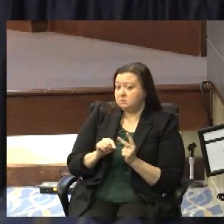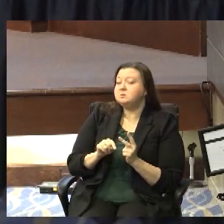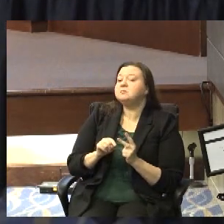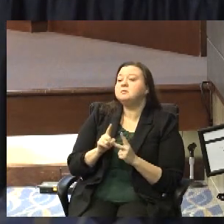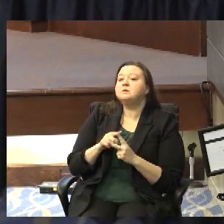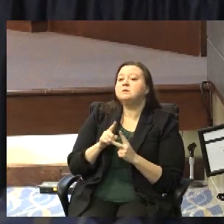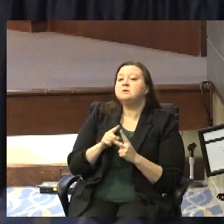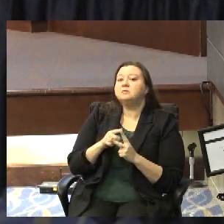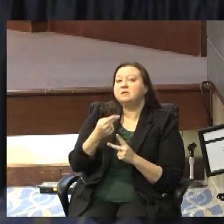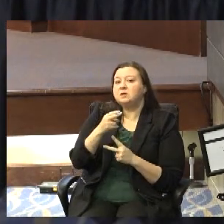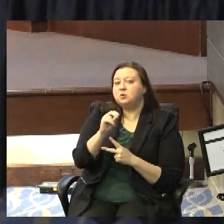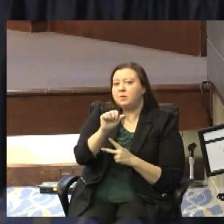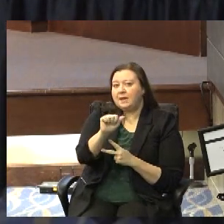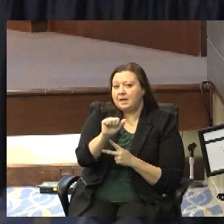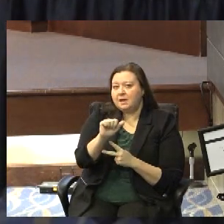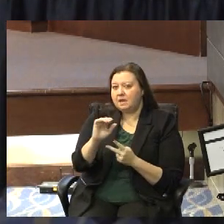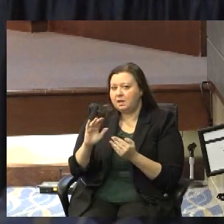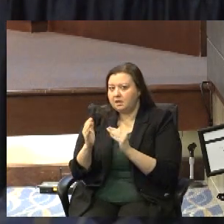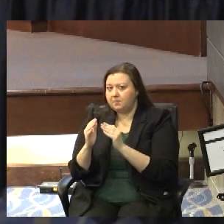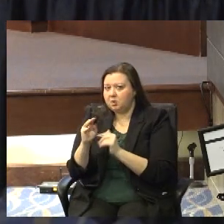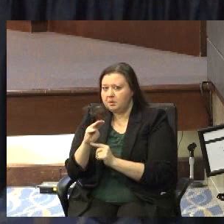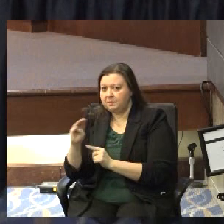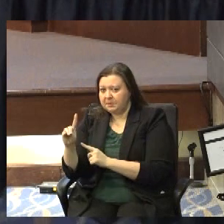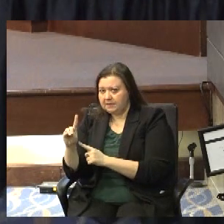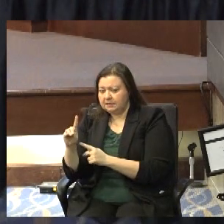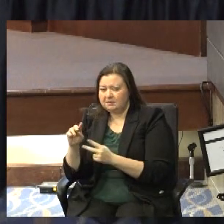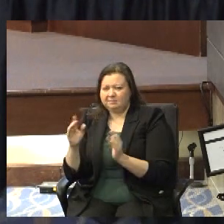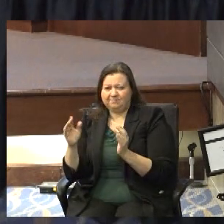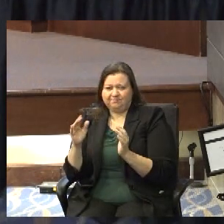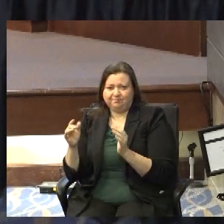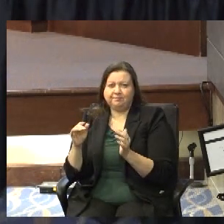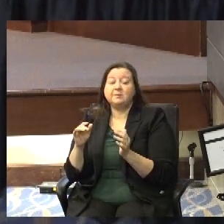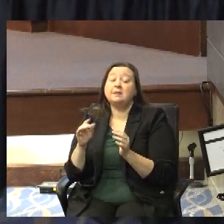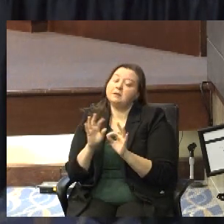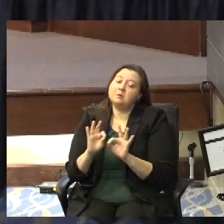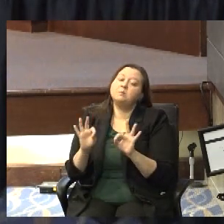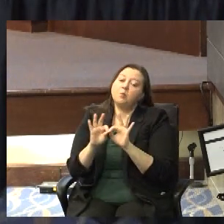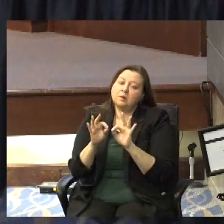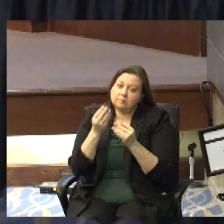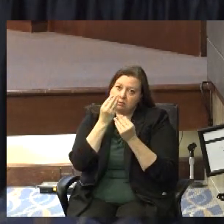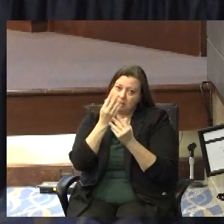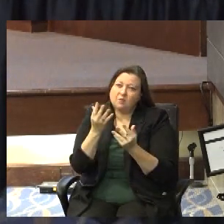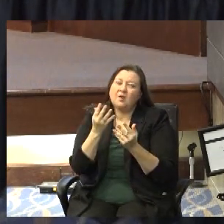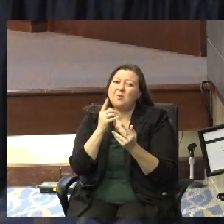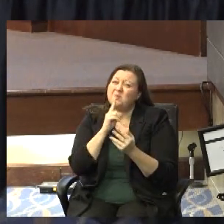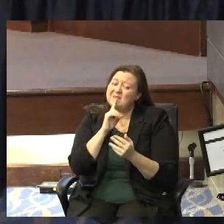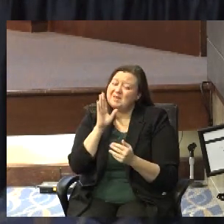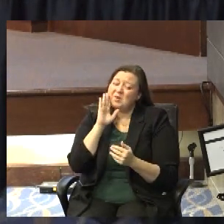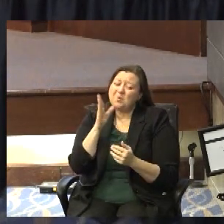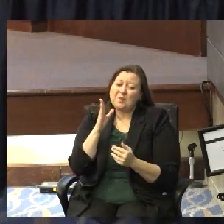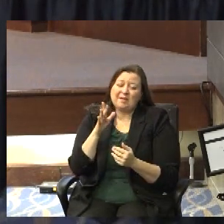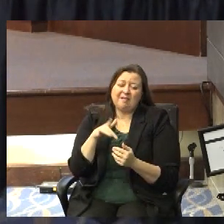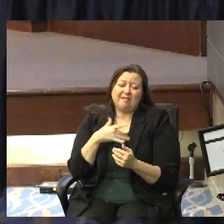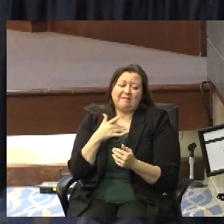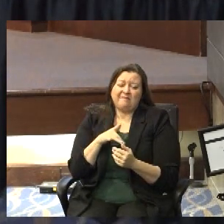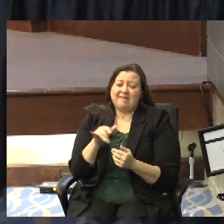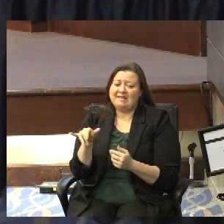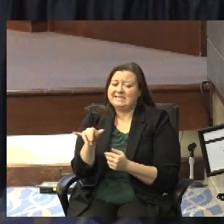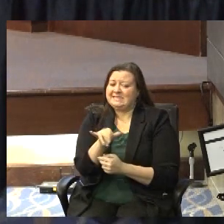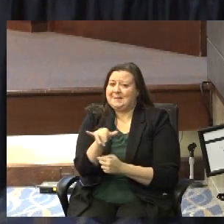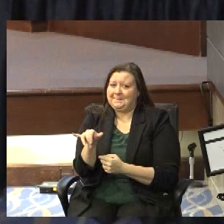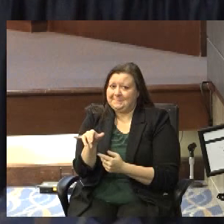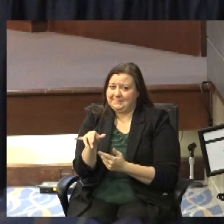on the HOA versus MMD, I do think it's important to say it will feel like, to Peter's point, it will feel